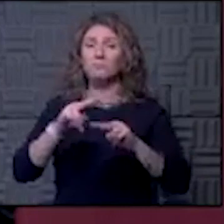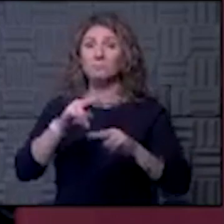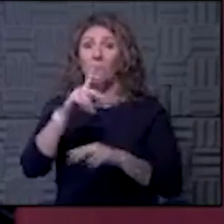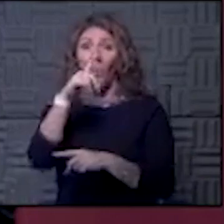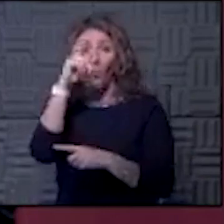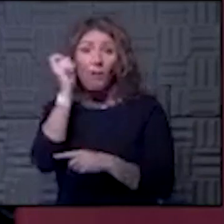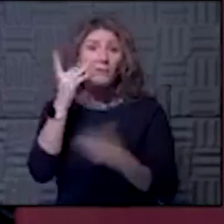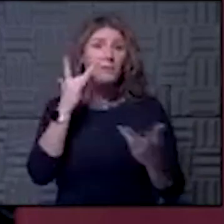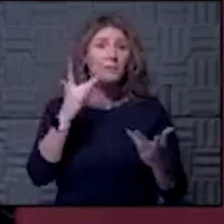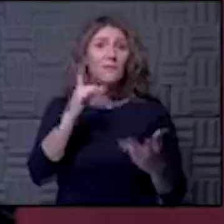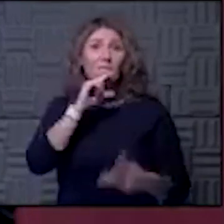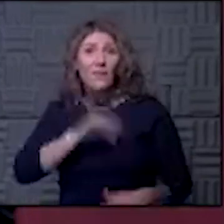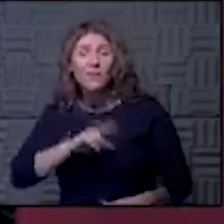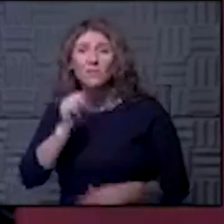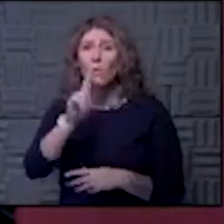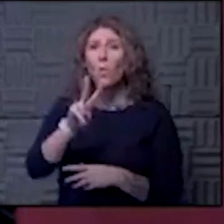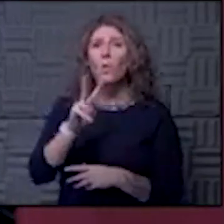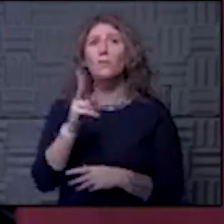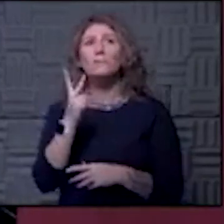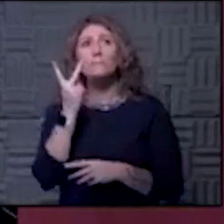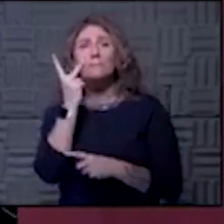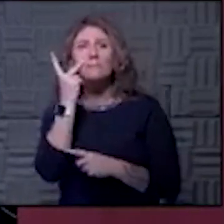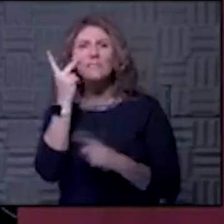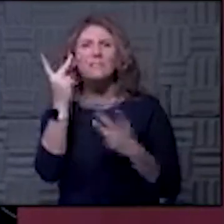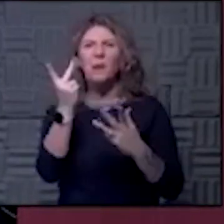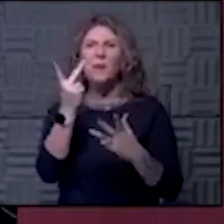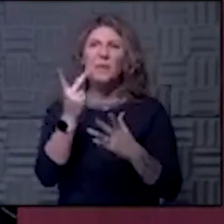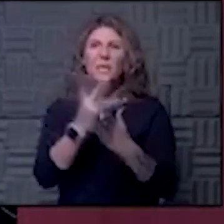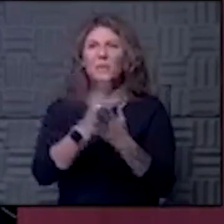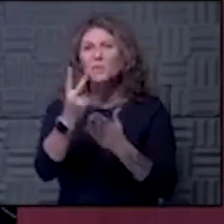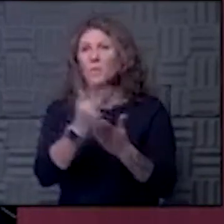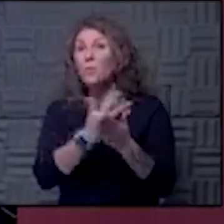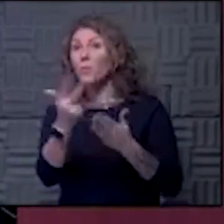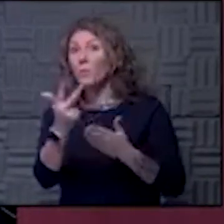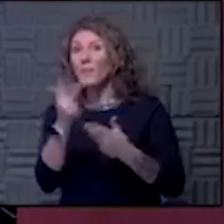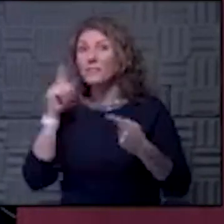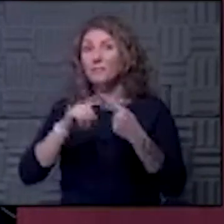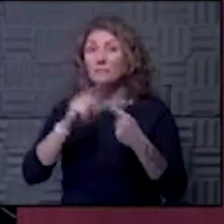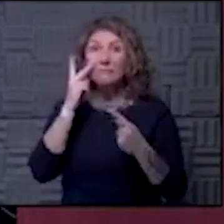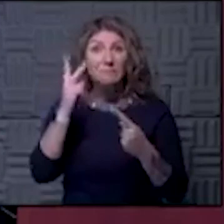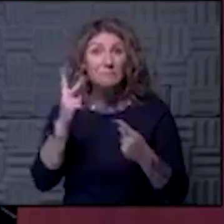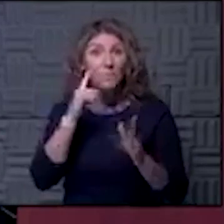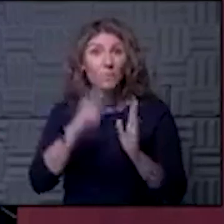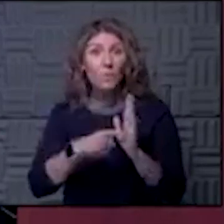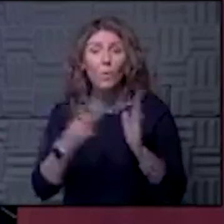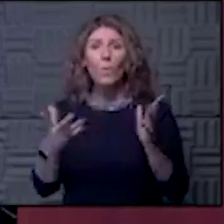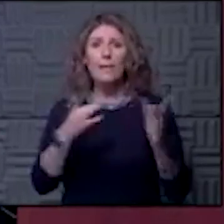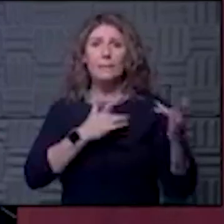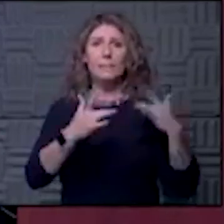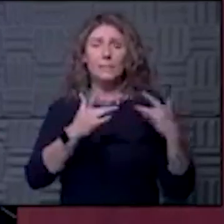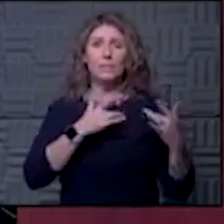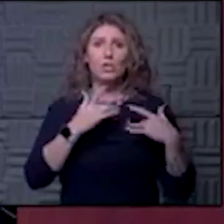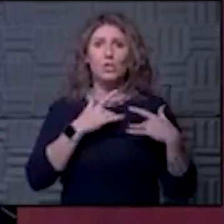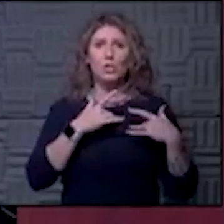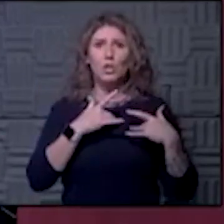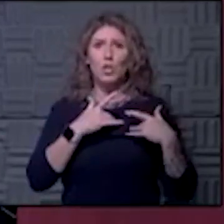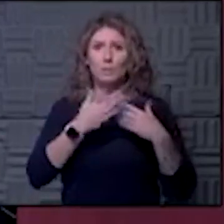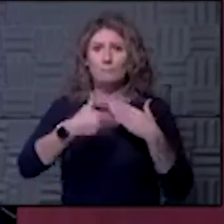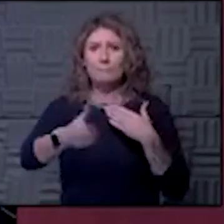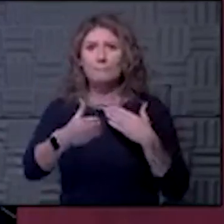will we see that in the next? I know you said it'd take 2 or 3 weeks maybe, but what's the concern moving into that phase now? You